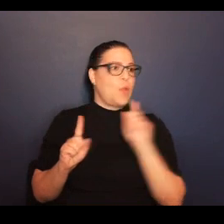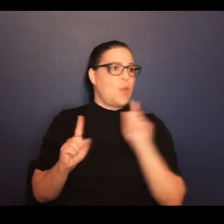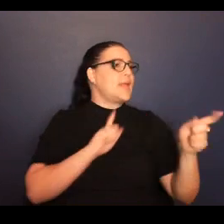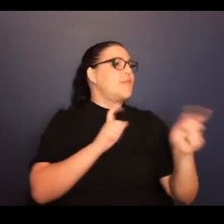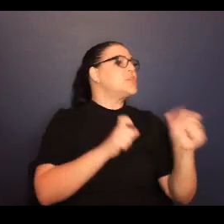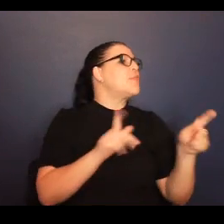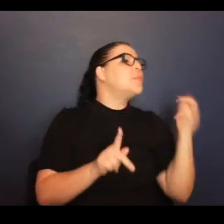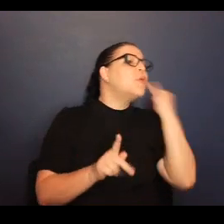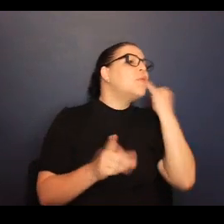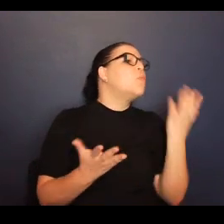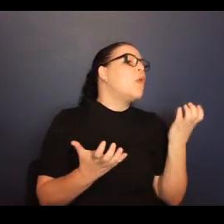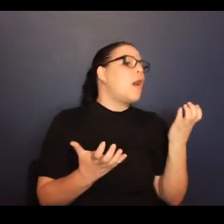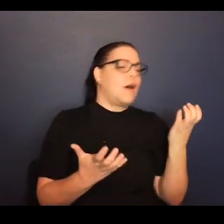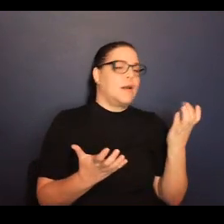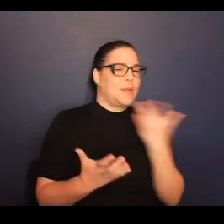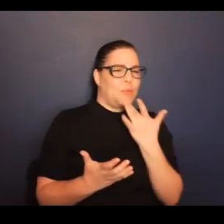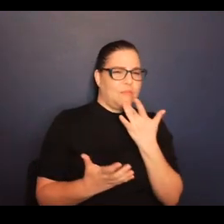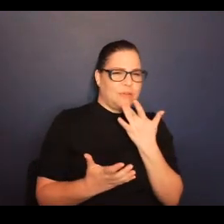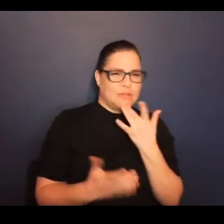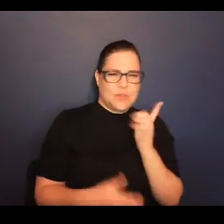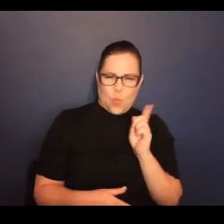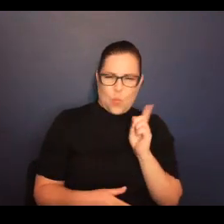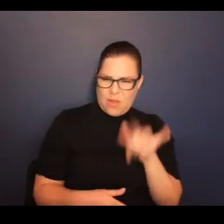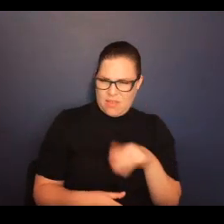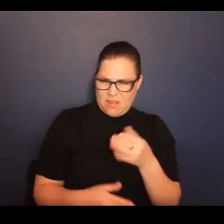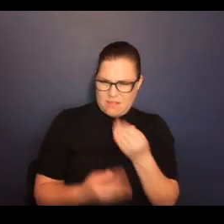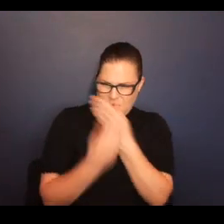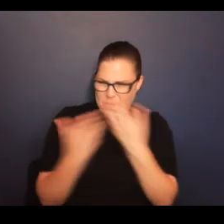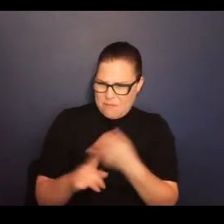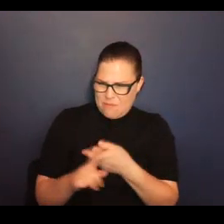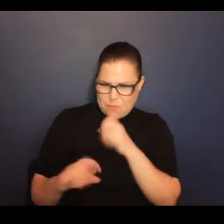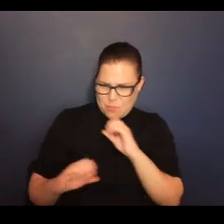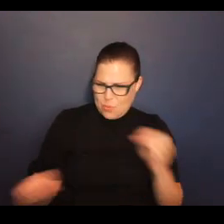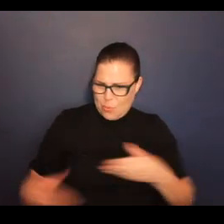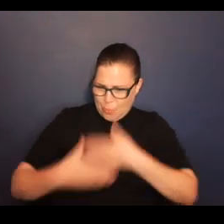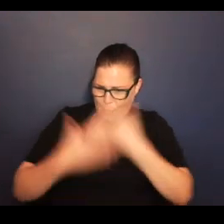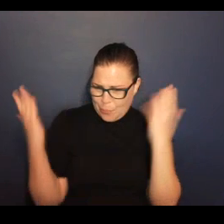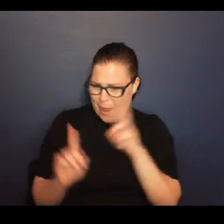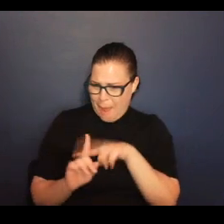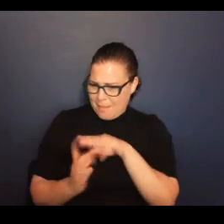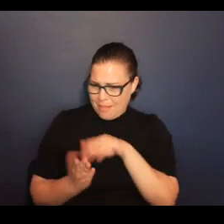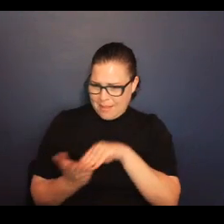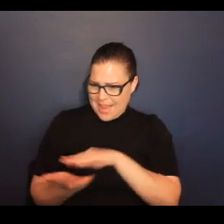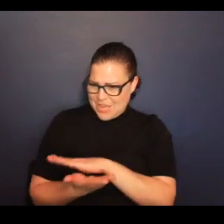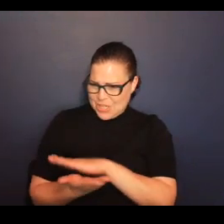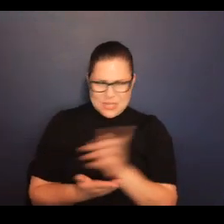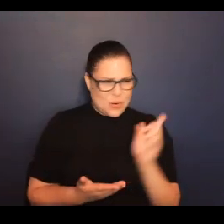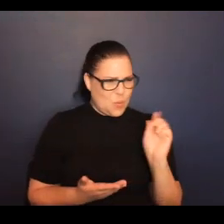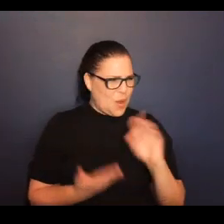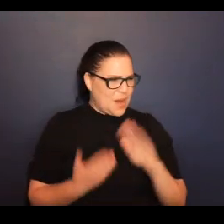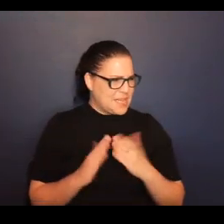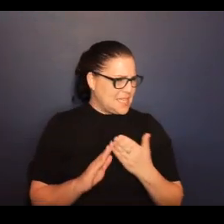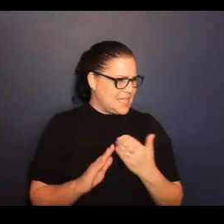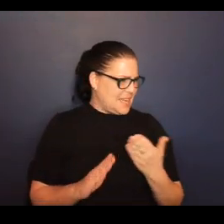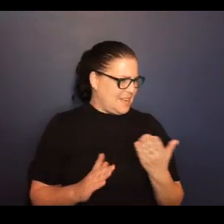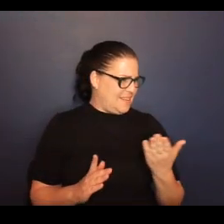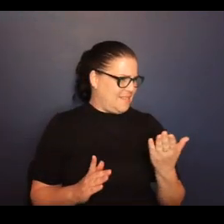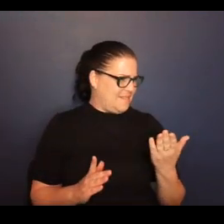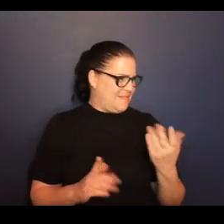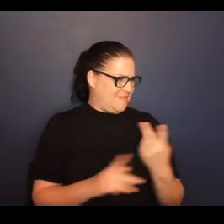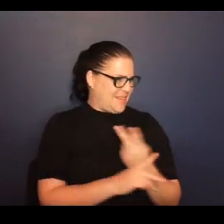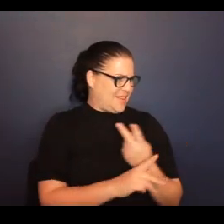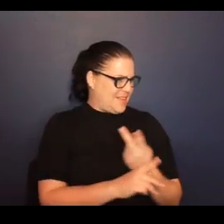we see fit. I'm like, where are you getting information from? Like, we don't have any applications I'm like, where is the city getting this information from? Because